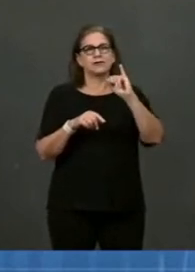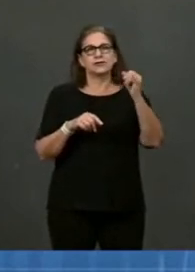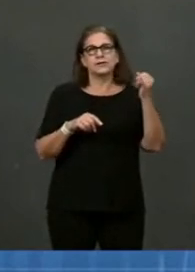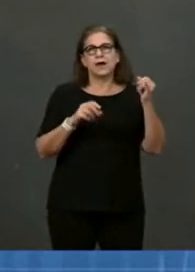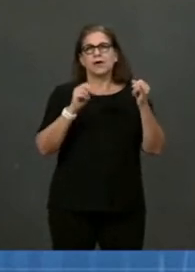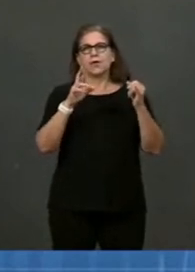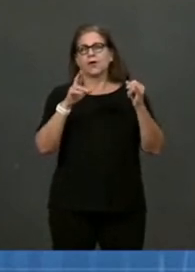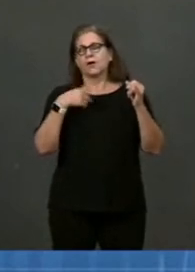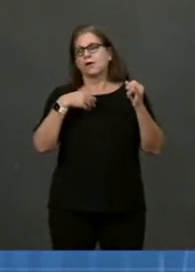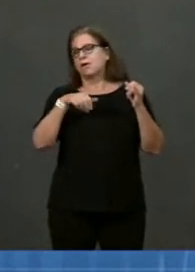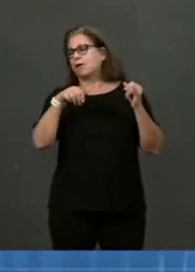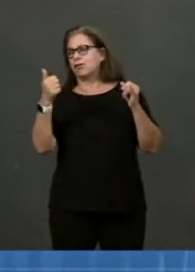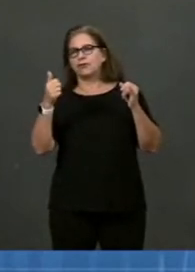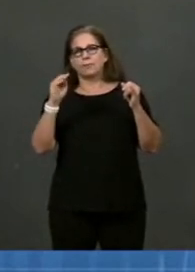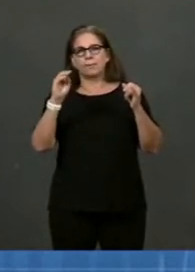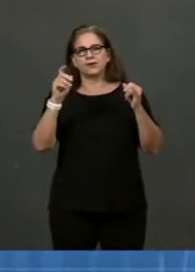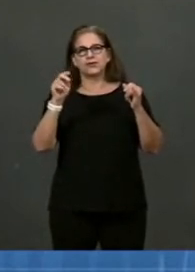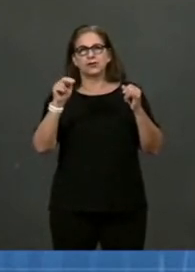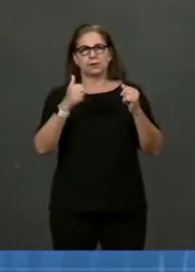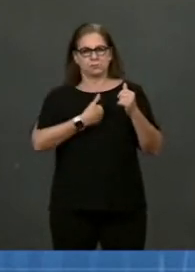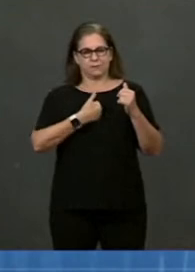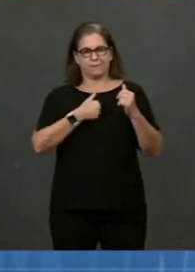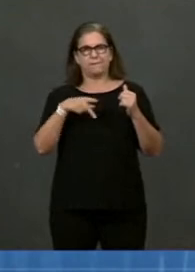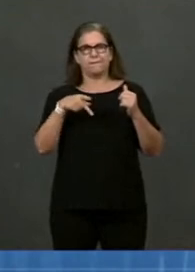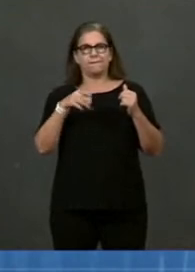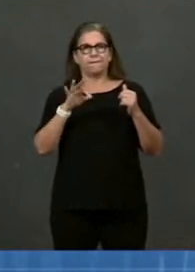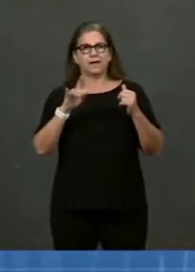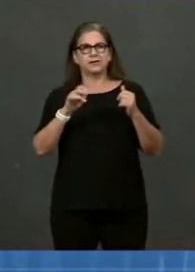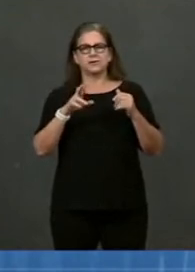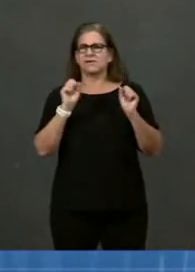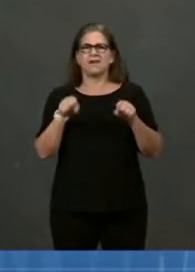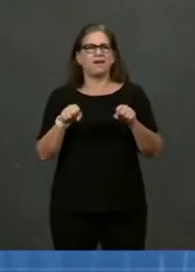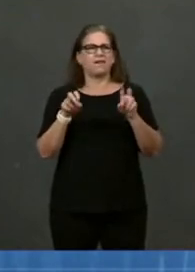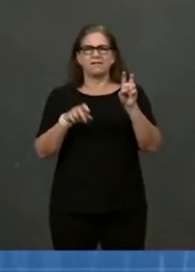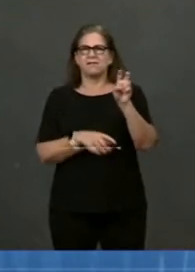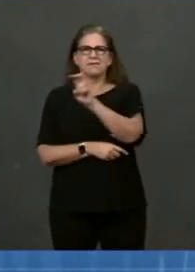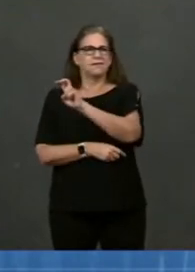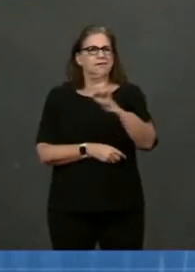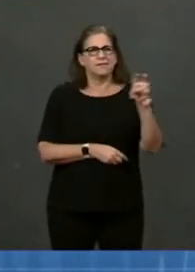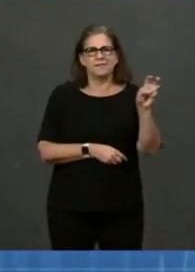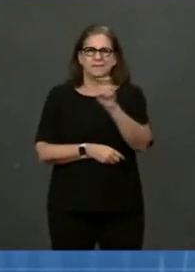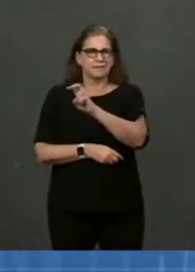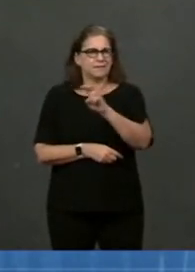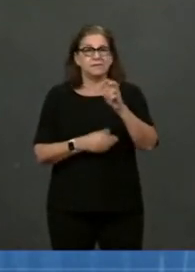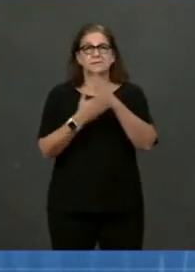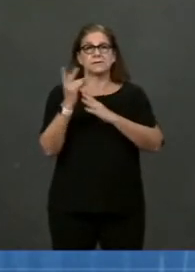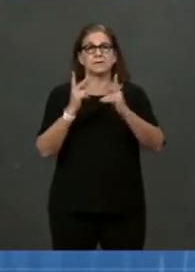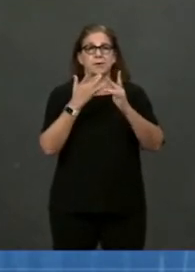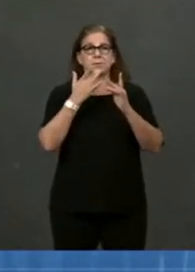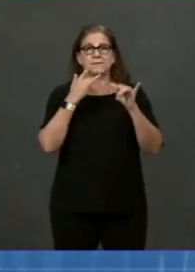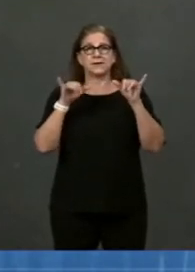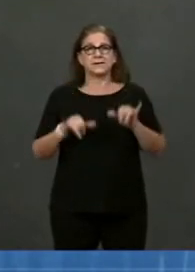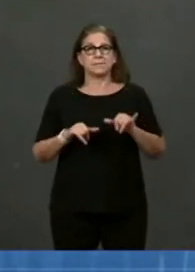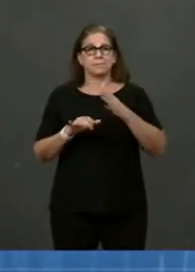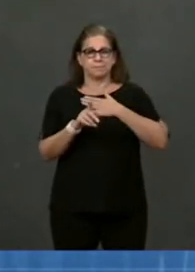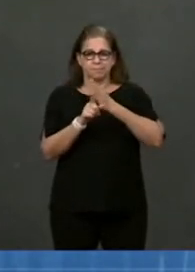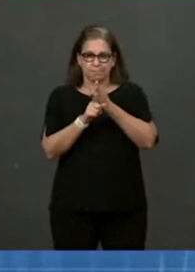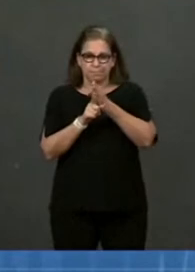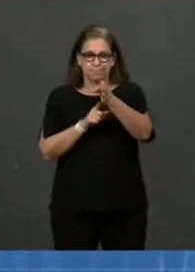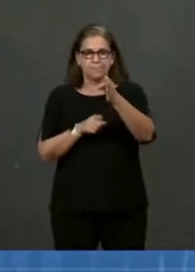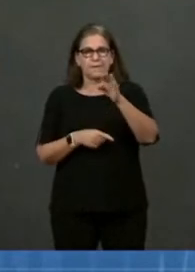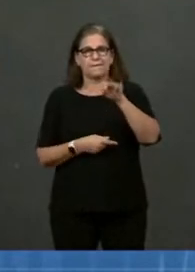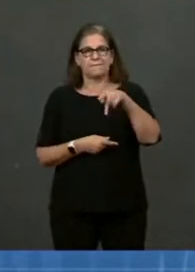and match. The recommendations made yesterday are yet another demonstration of our fundamental commitment to all of